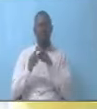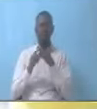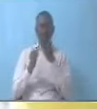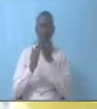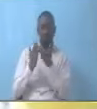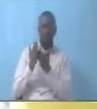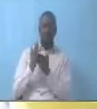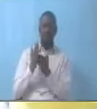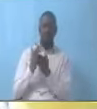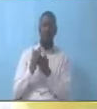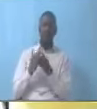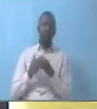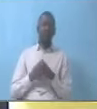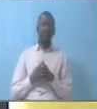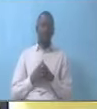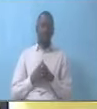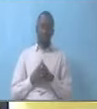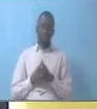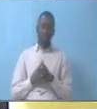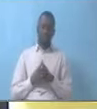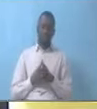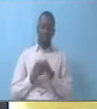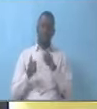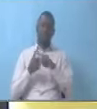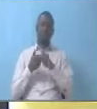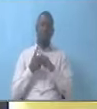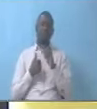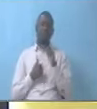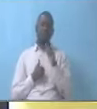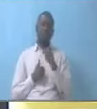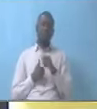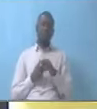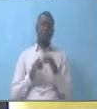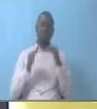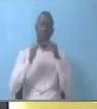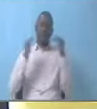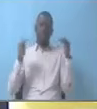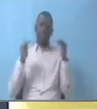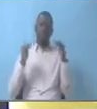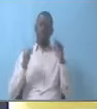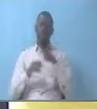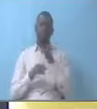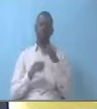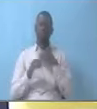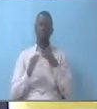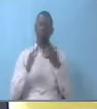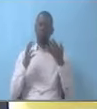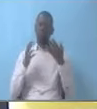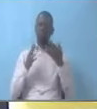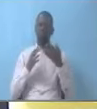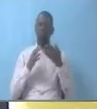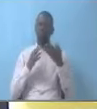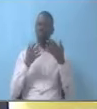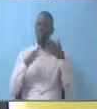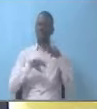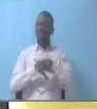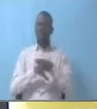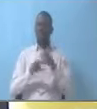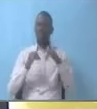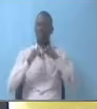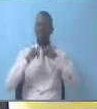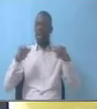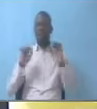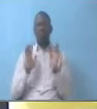na xët nak sarta yi ñuy wax ci ni. Ben. Equality and non discrimination. Lu émalé ak li ñak